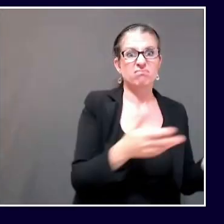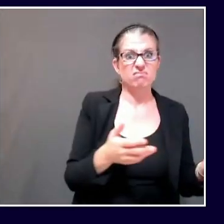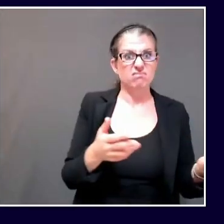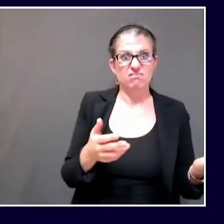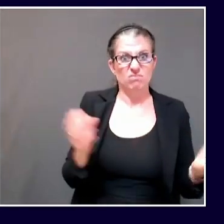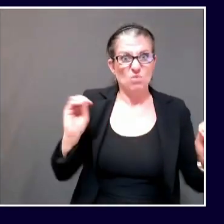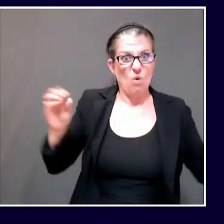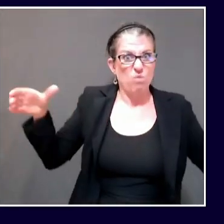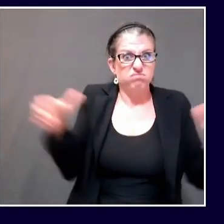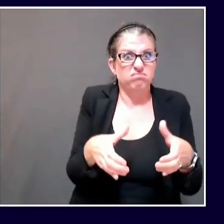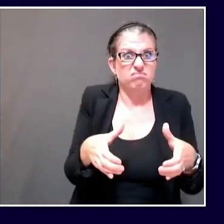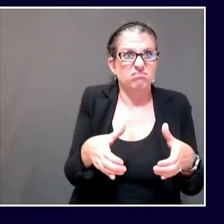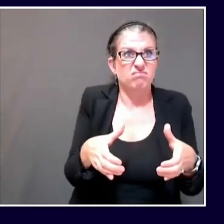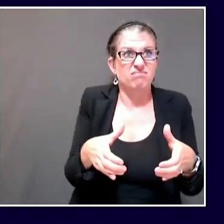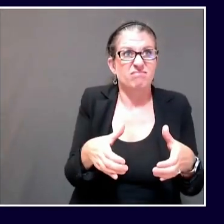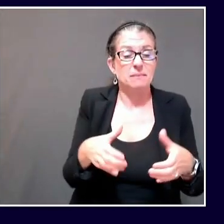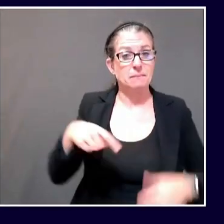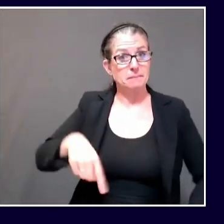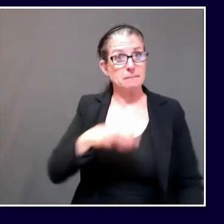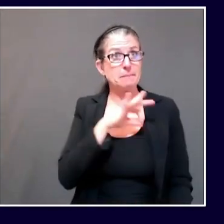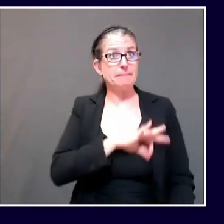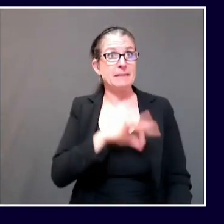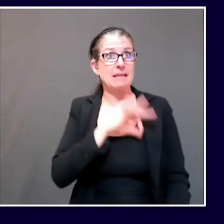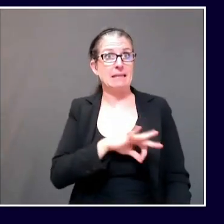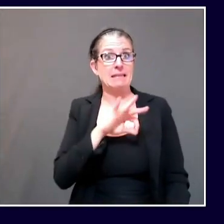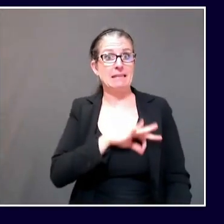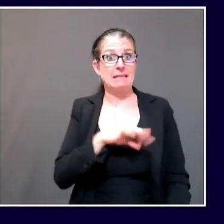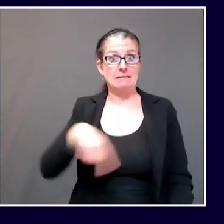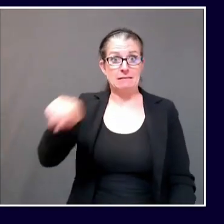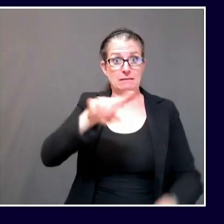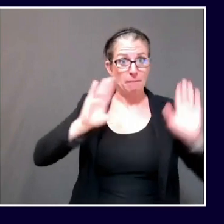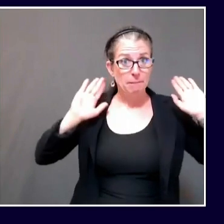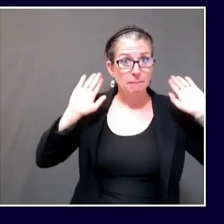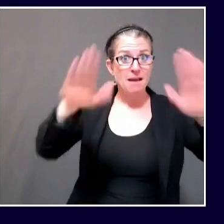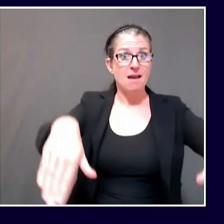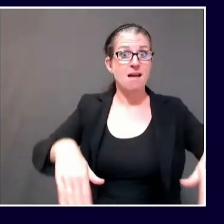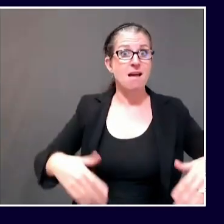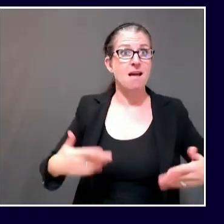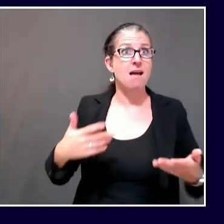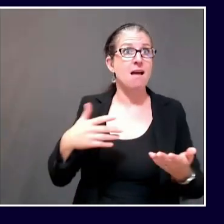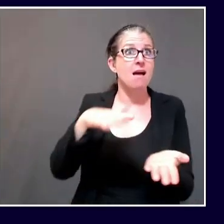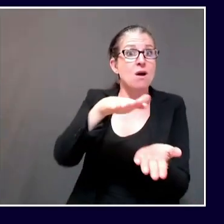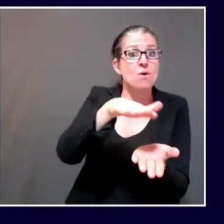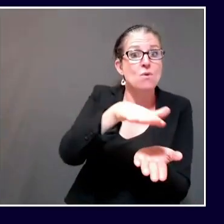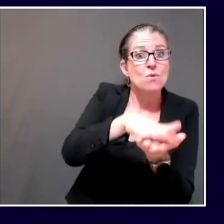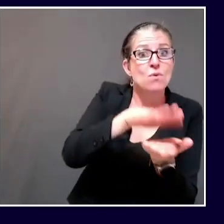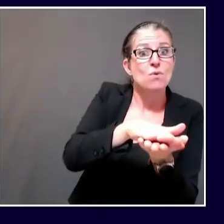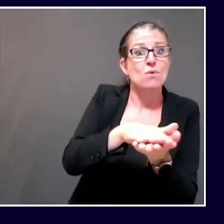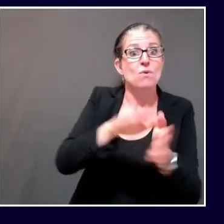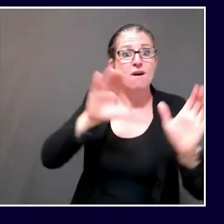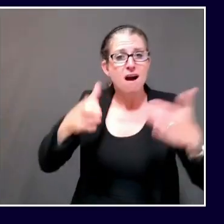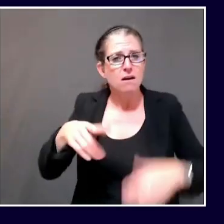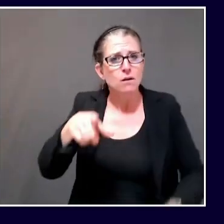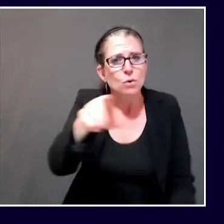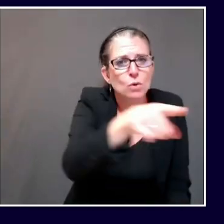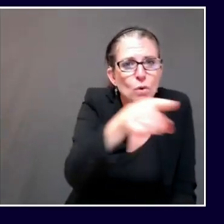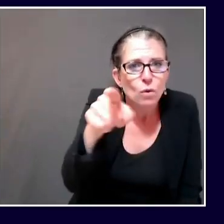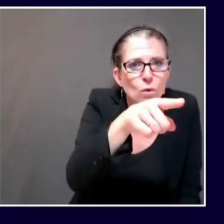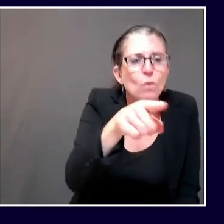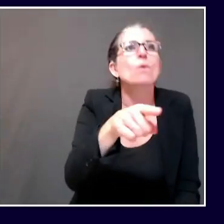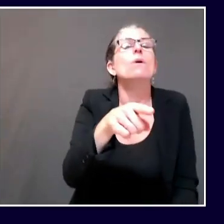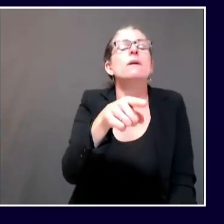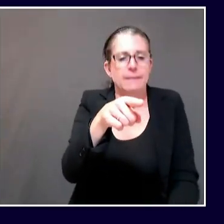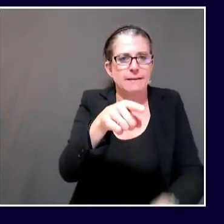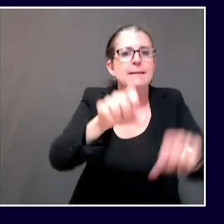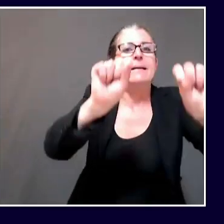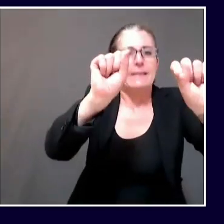folks who are going back to school is they've got within their power to take steps themselves to keep school happening